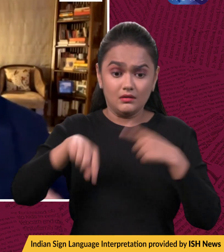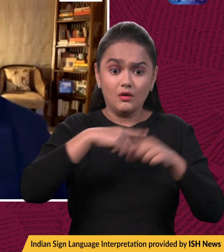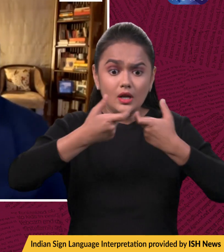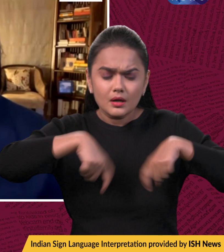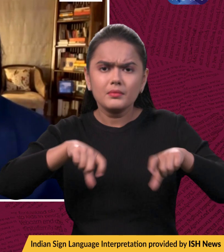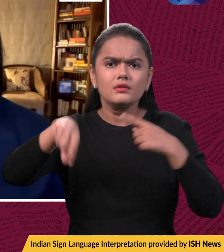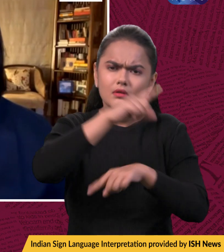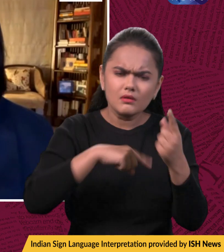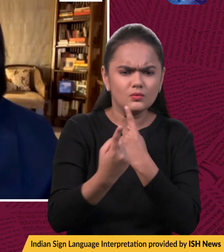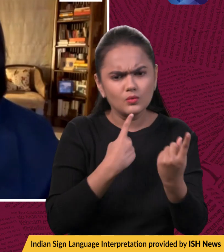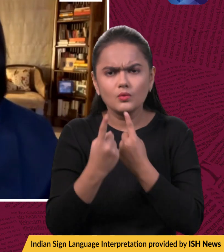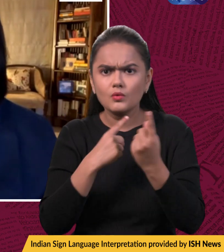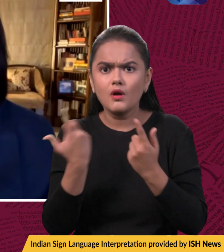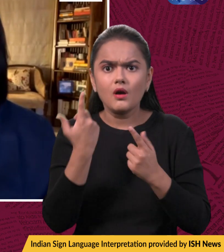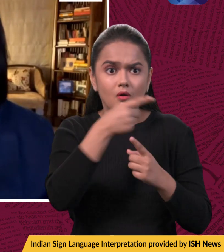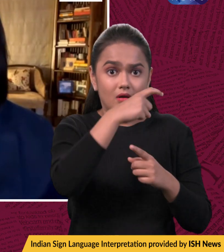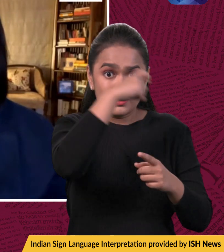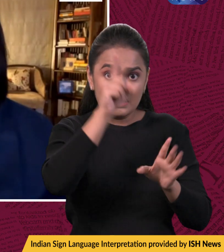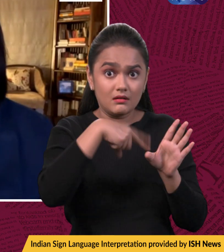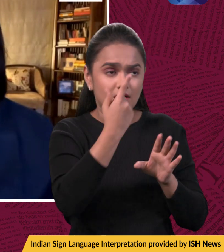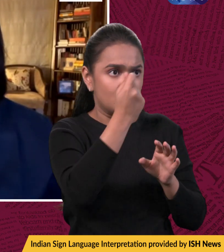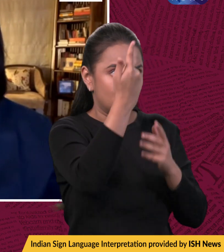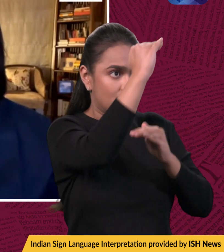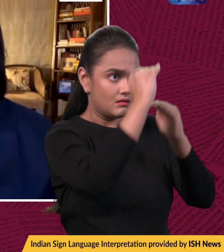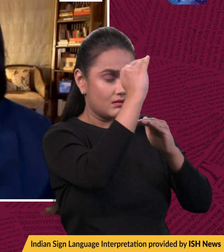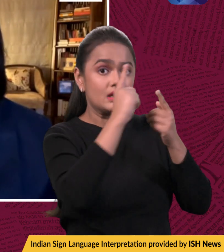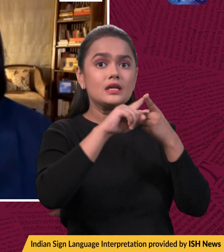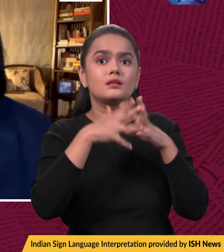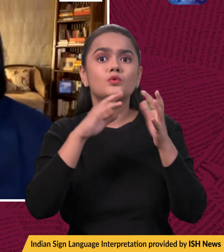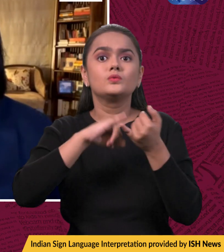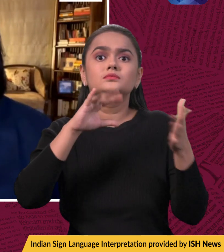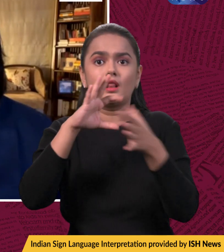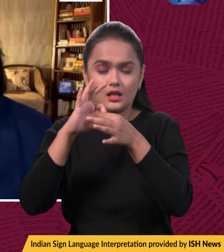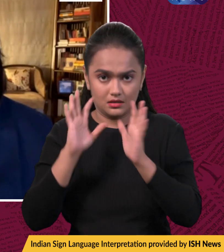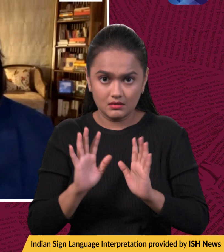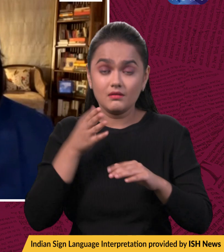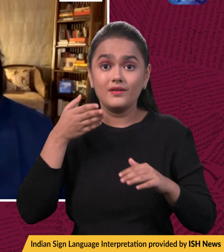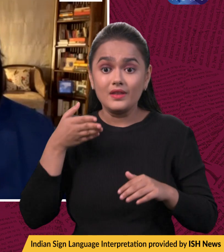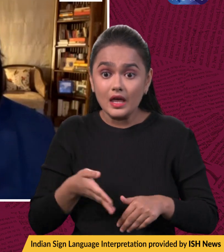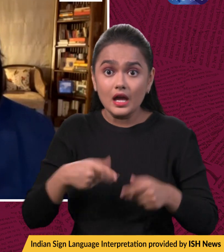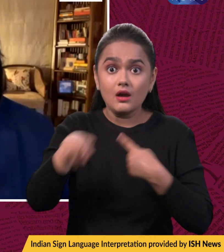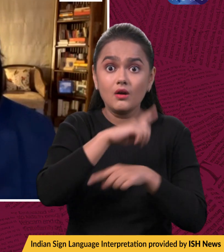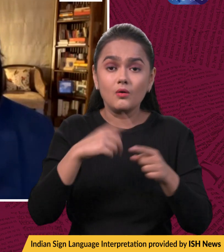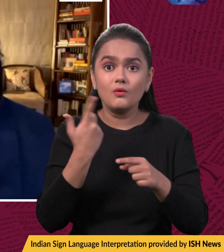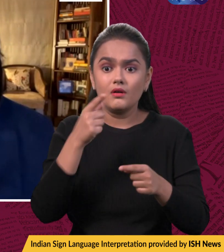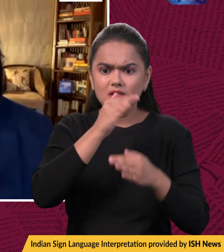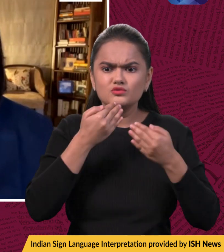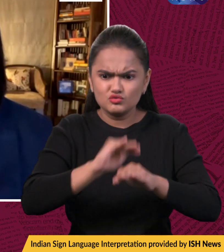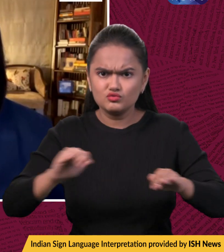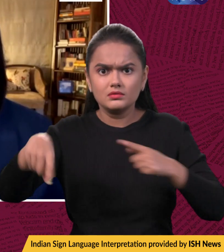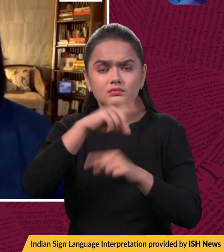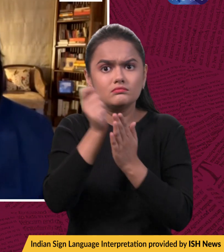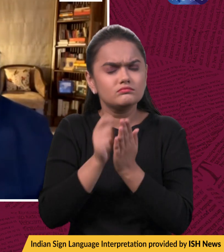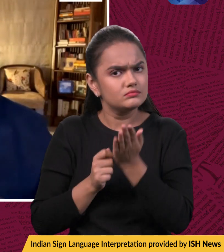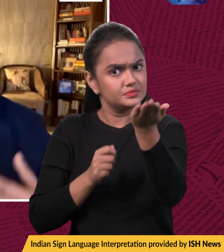to look at the criteria for EWS. The top court is currently hearing a batch of petitions filed